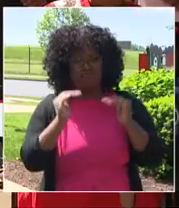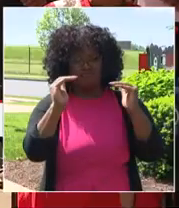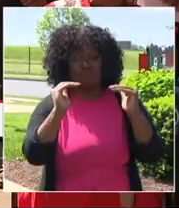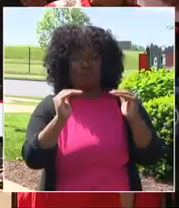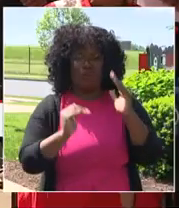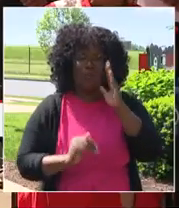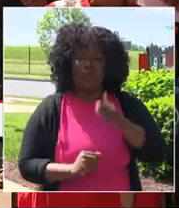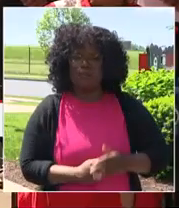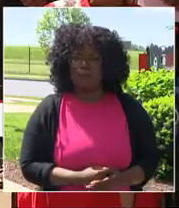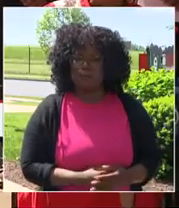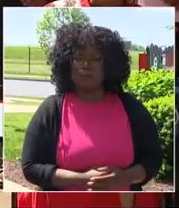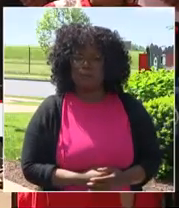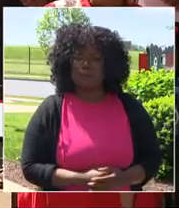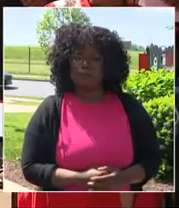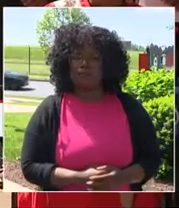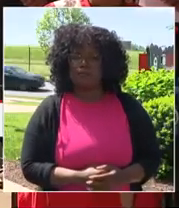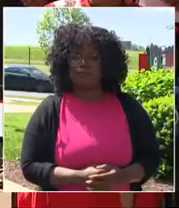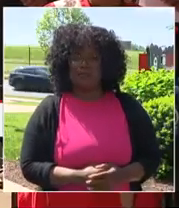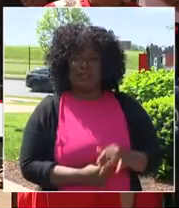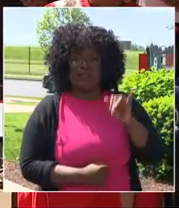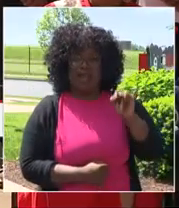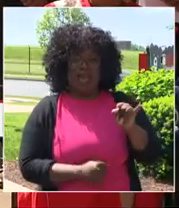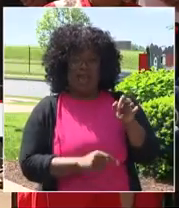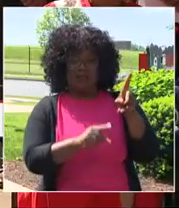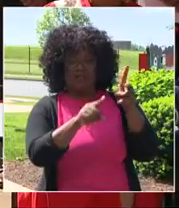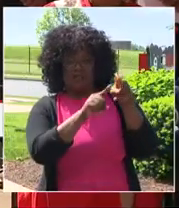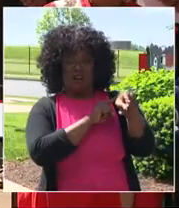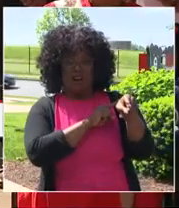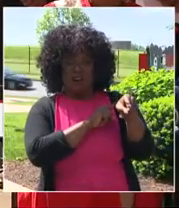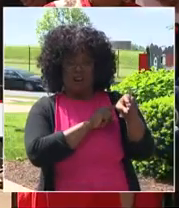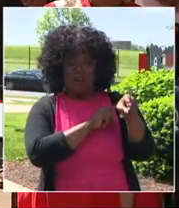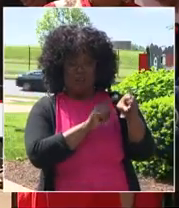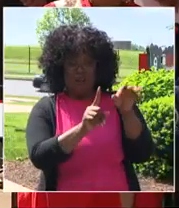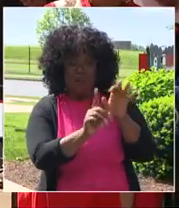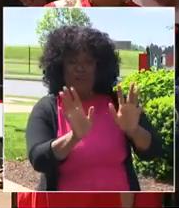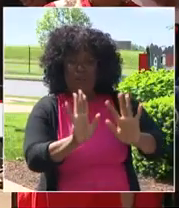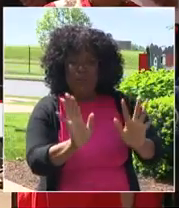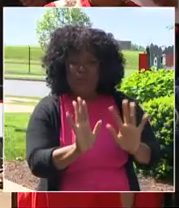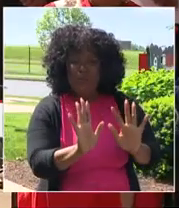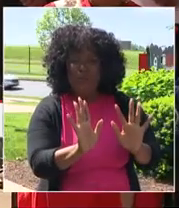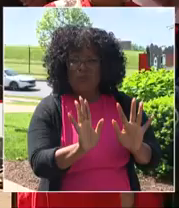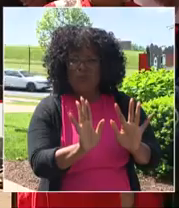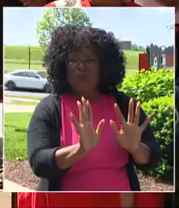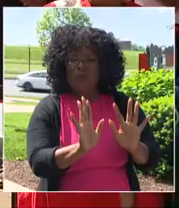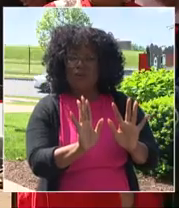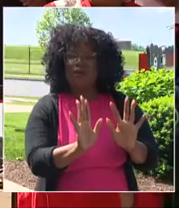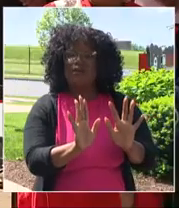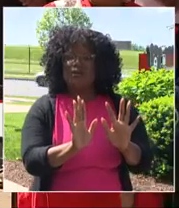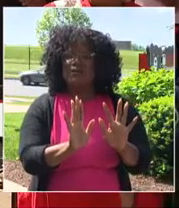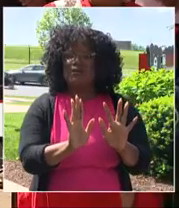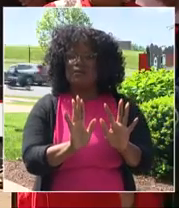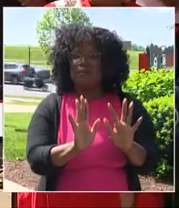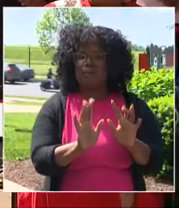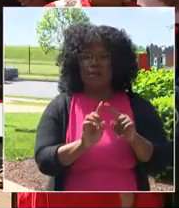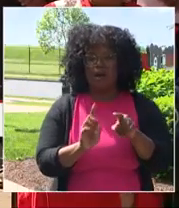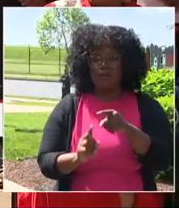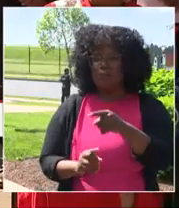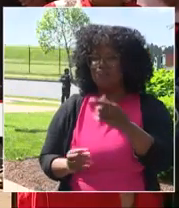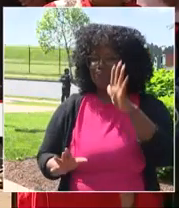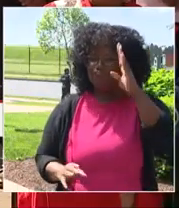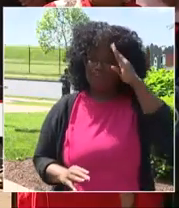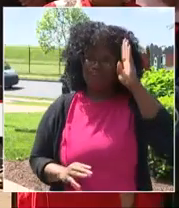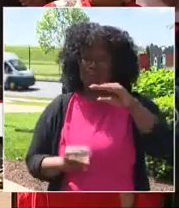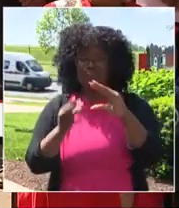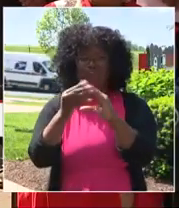necessary or critically important. So as I said before, and what you continue to hear today, is that cutting Medicaid will make us less healthy,